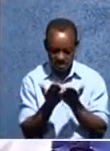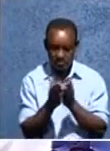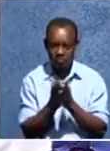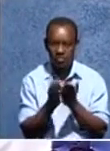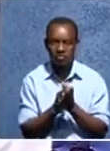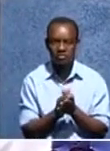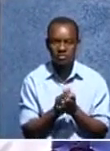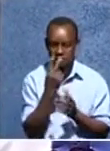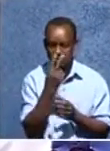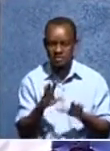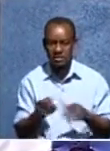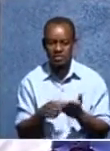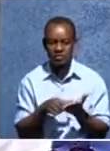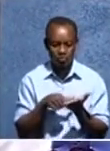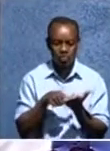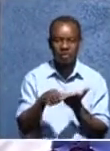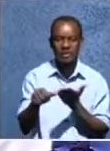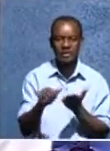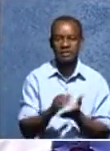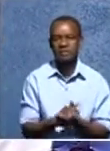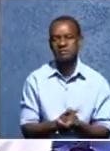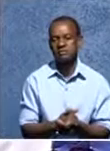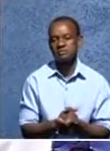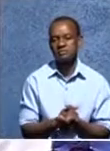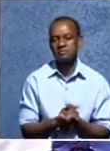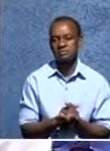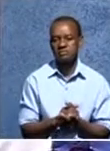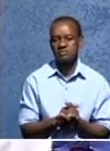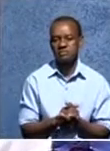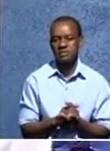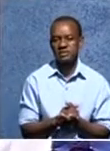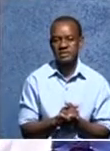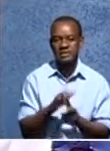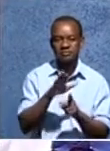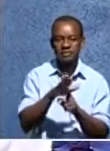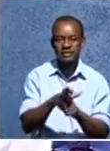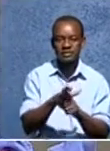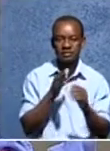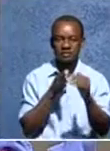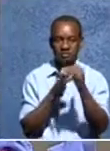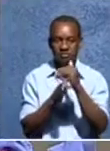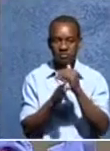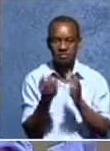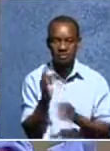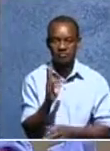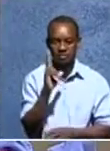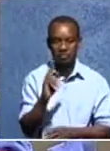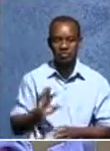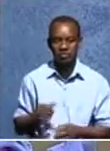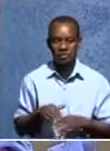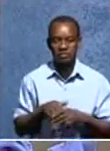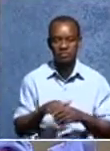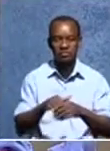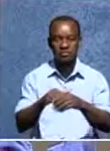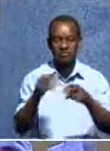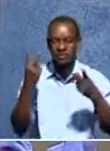by the industry, but it depends on the availability of those rooms whenever you want to travel. So pre-planning is required. Yeah, pre-planning is very